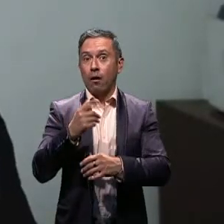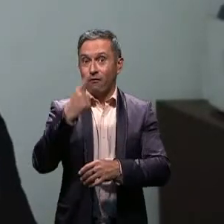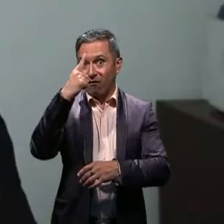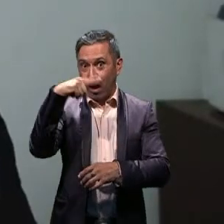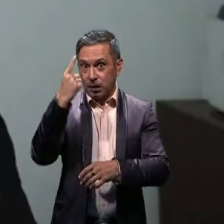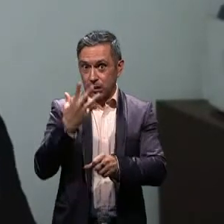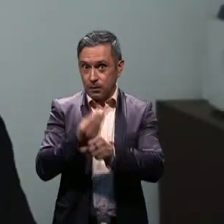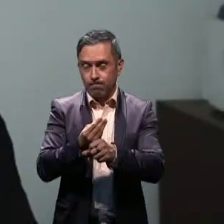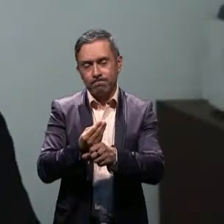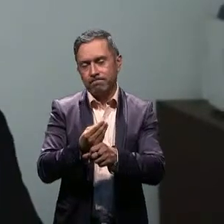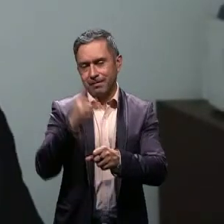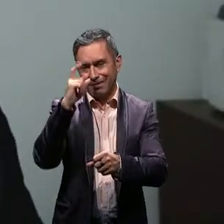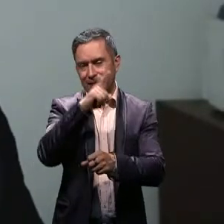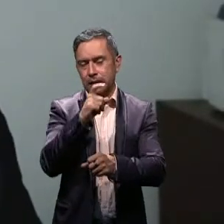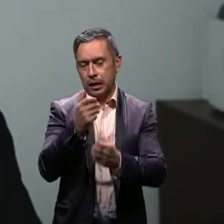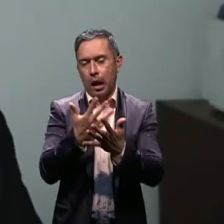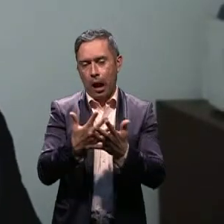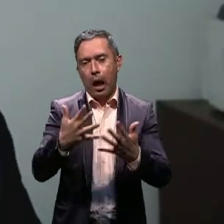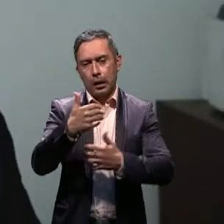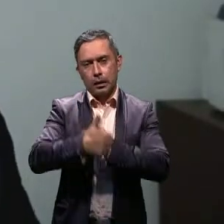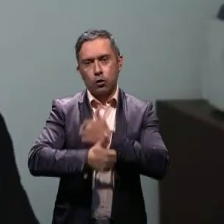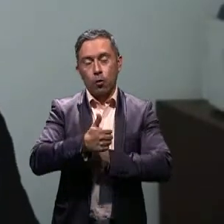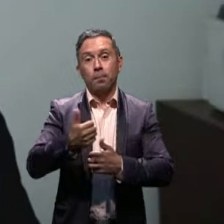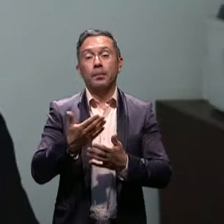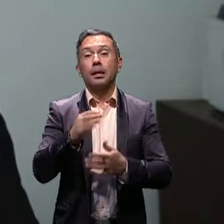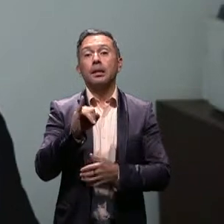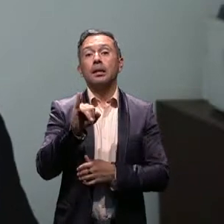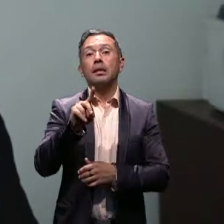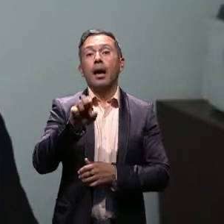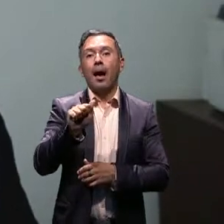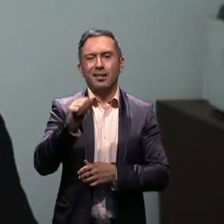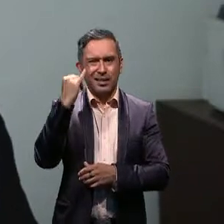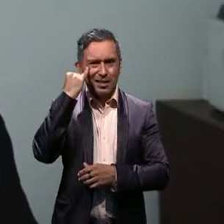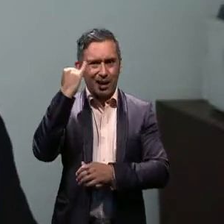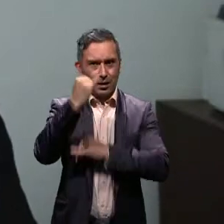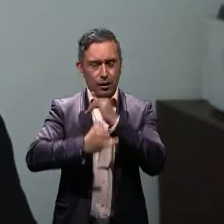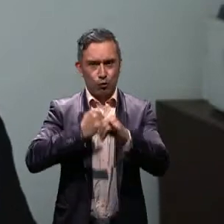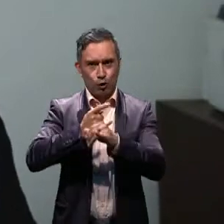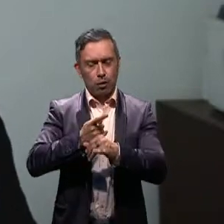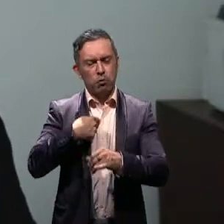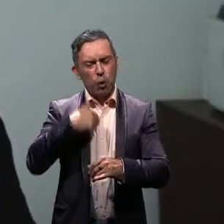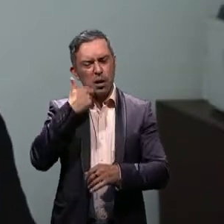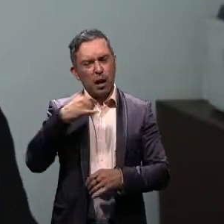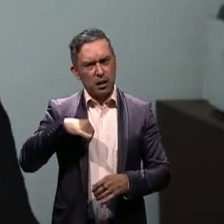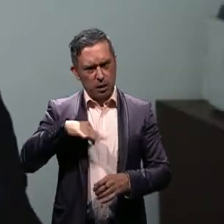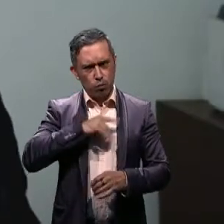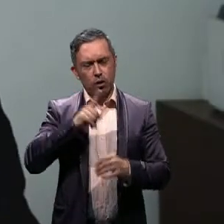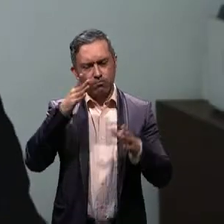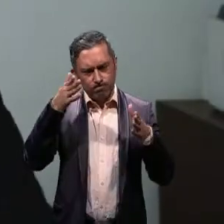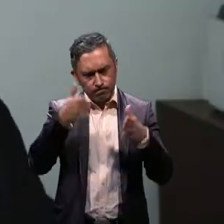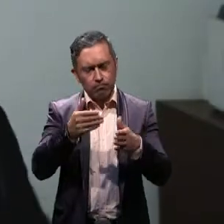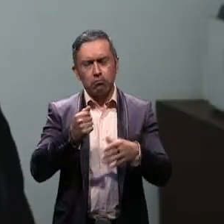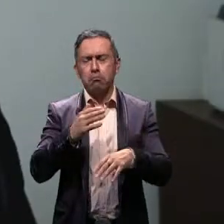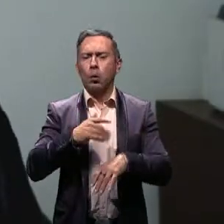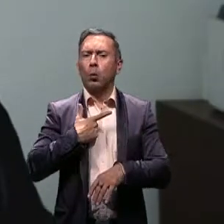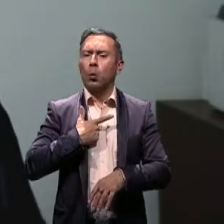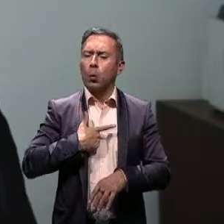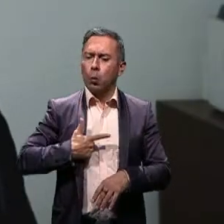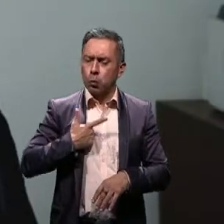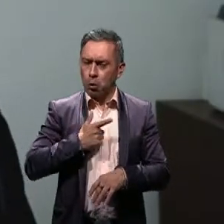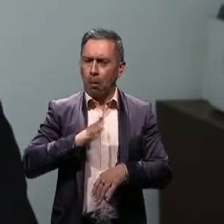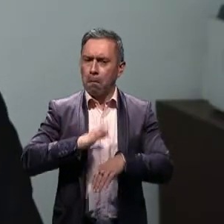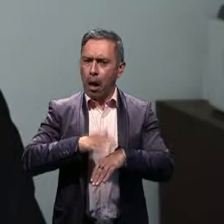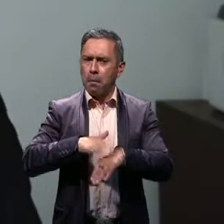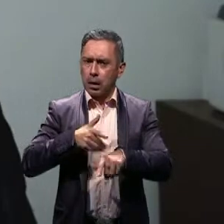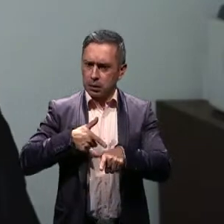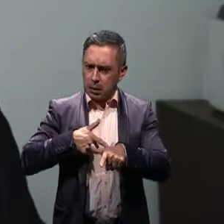huge challenge and the effort to face it is from Idea Internacional. We are quite interested and we are